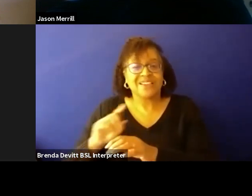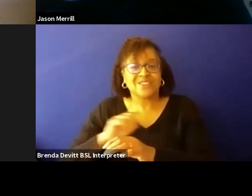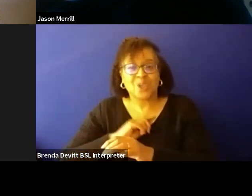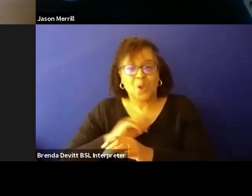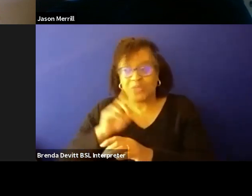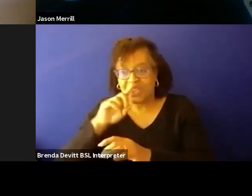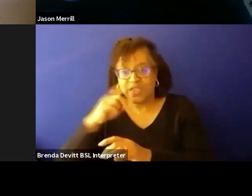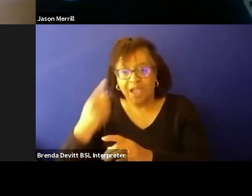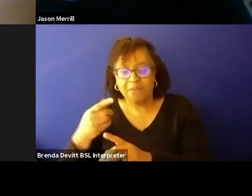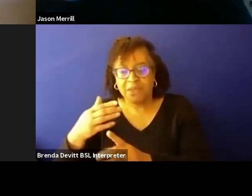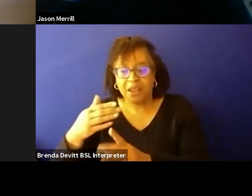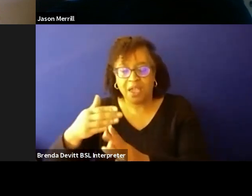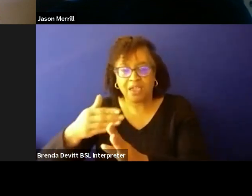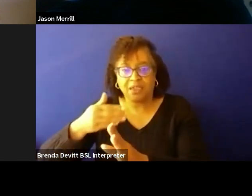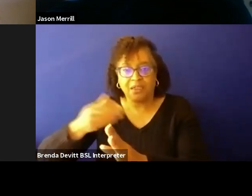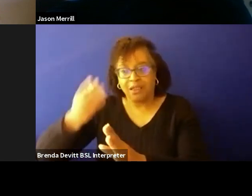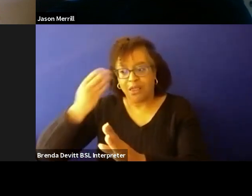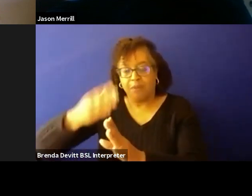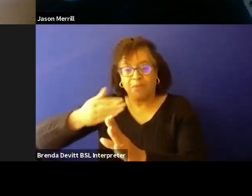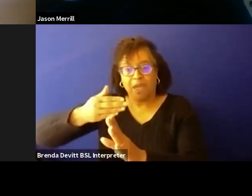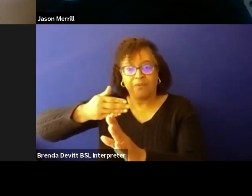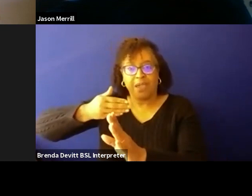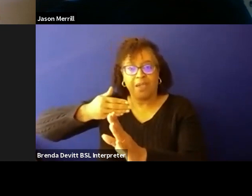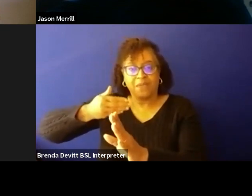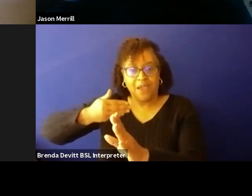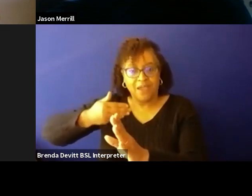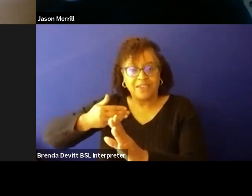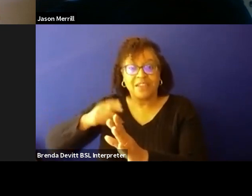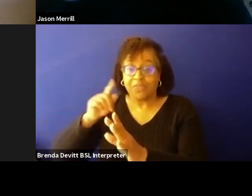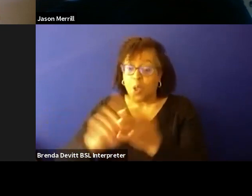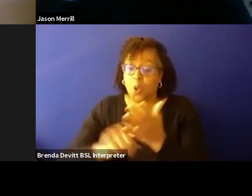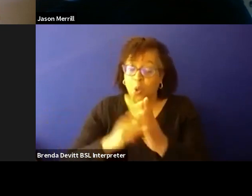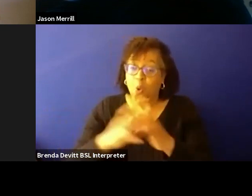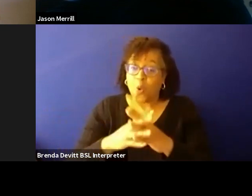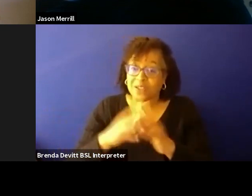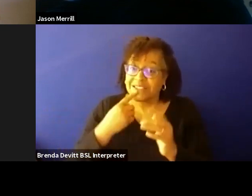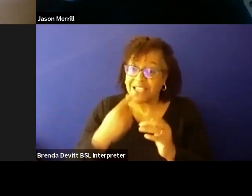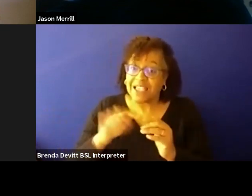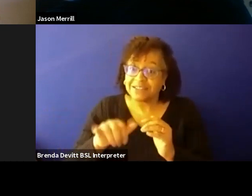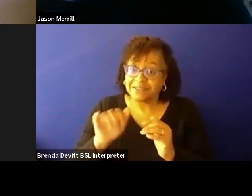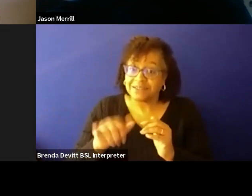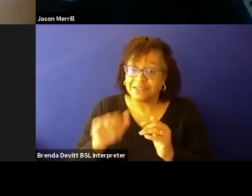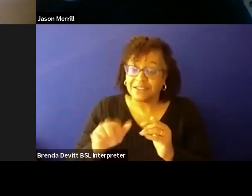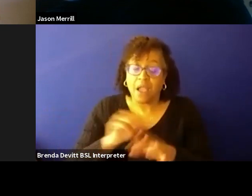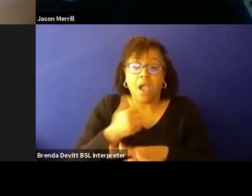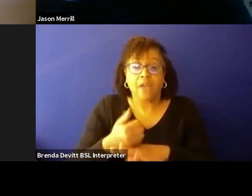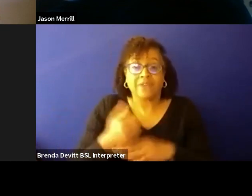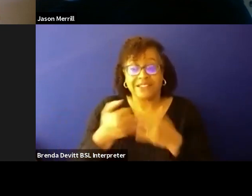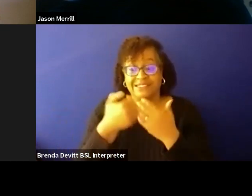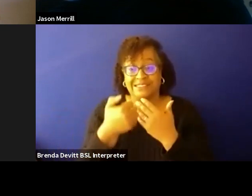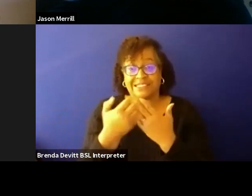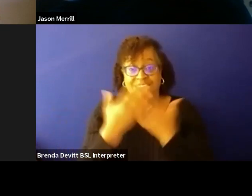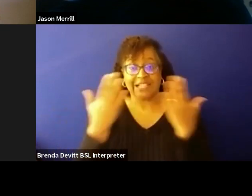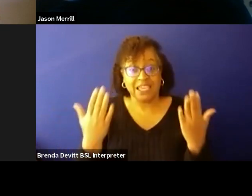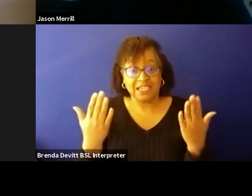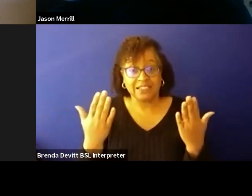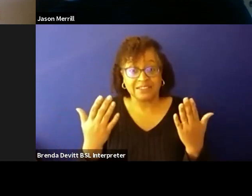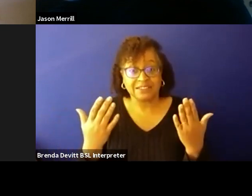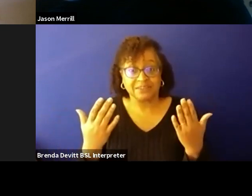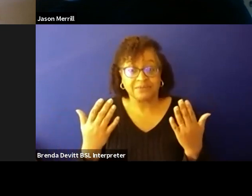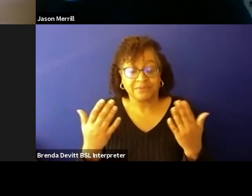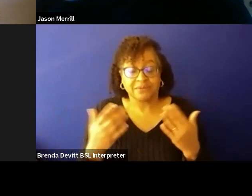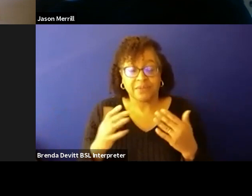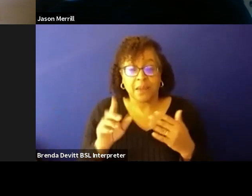in the statute, in the law, So, but that of course we can send work home and we can